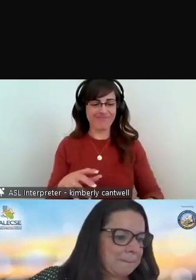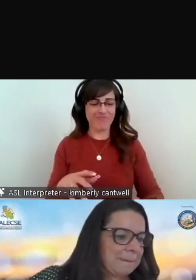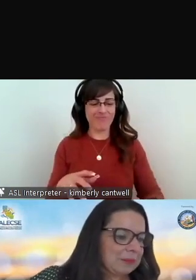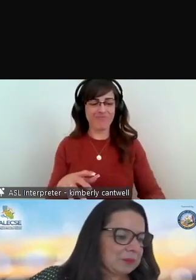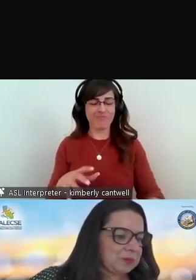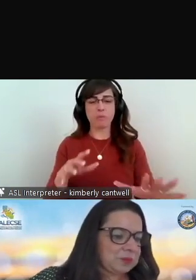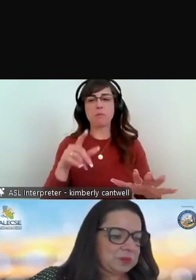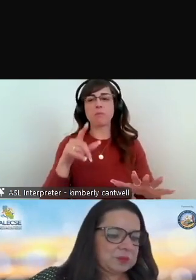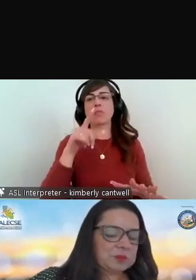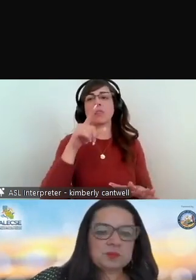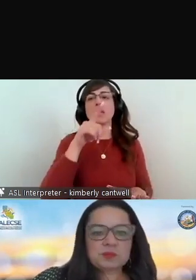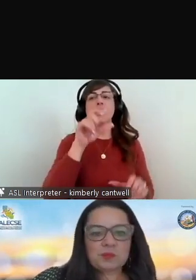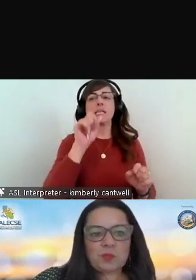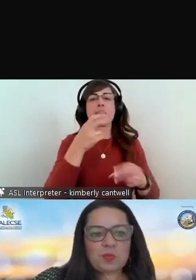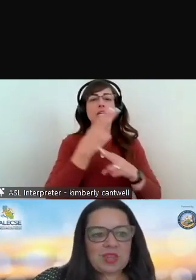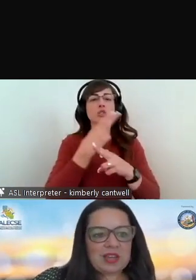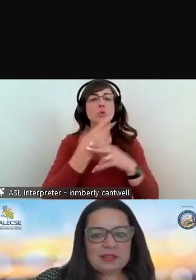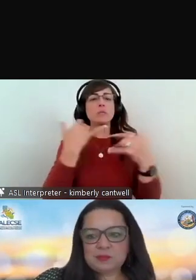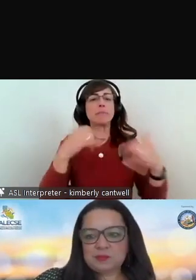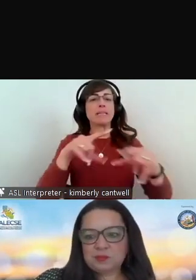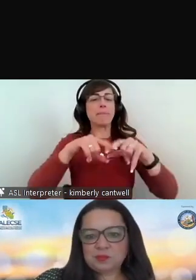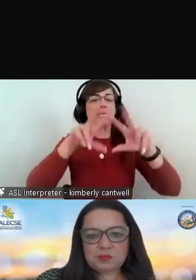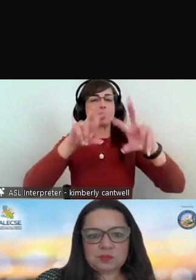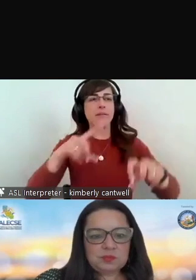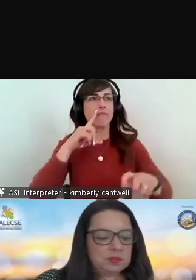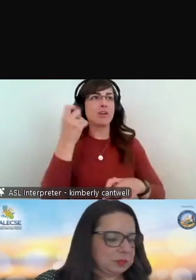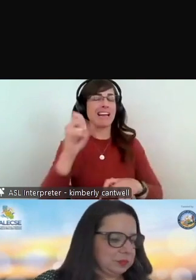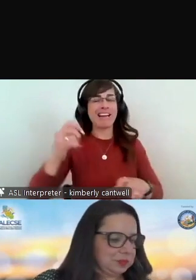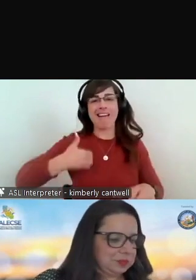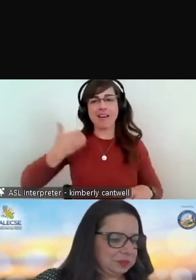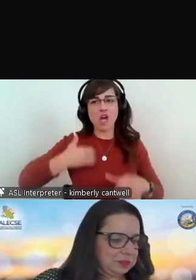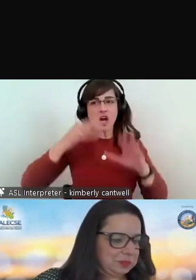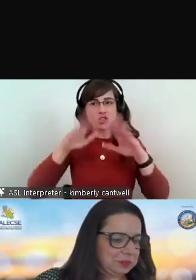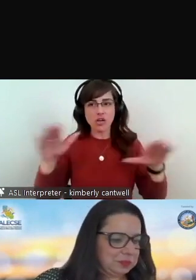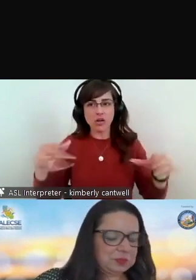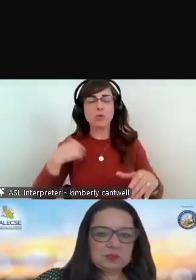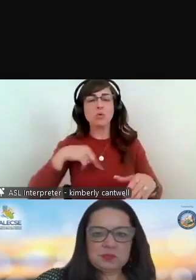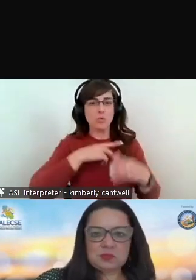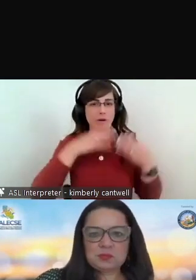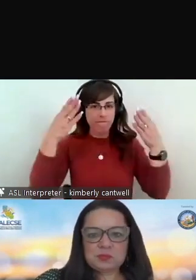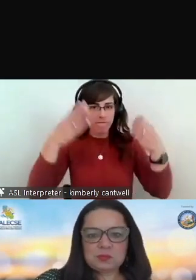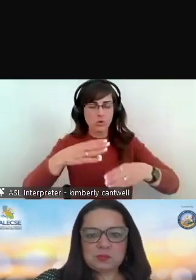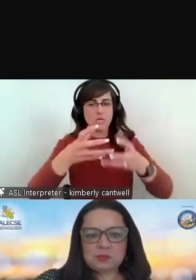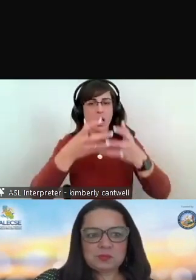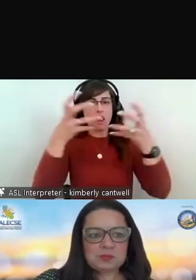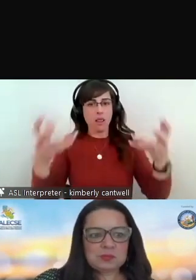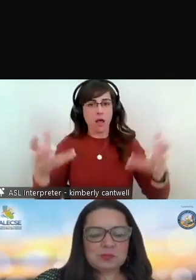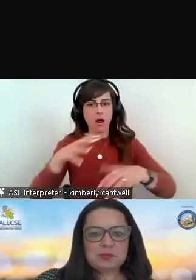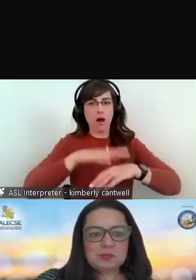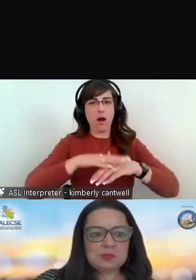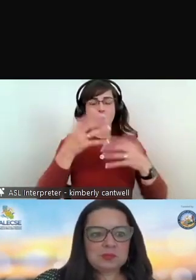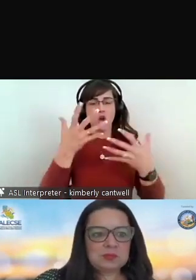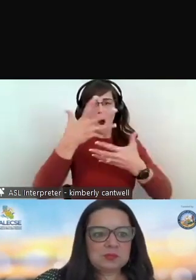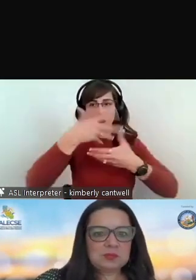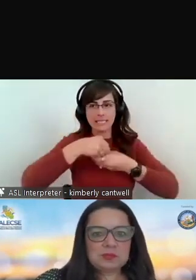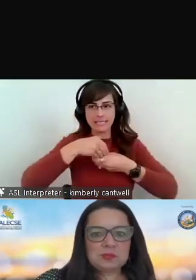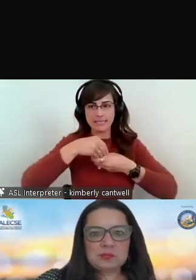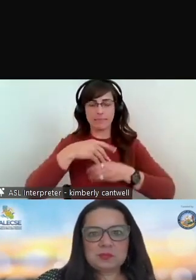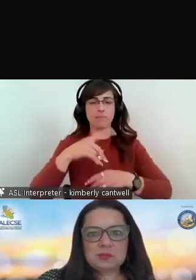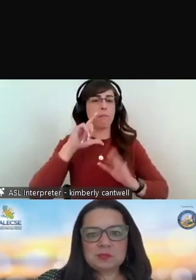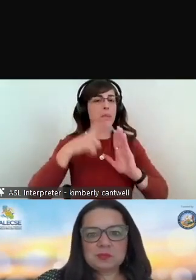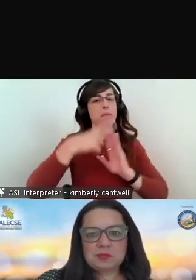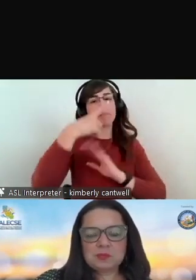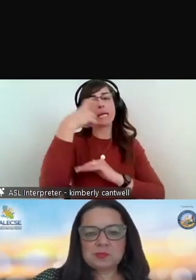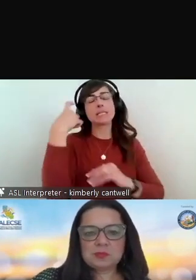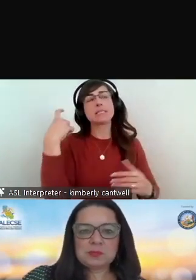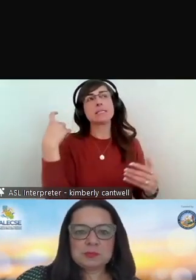So we can use play-based assessments for any young child. We're focusing a lot on autism, you'll notice, just